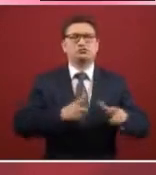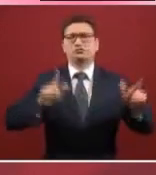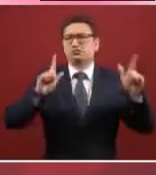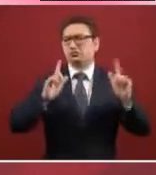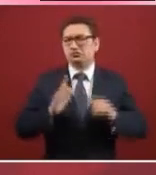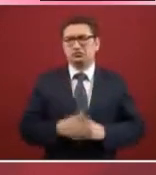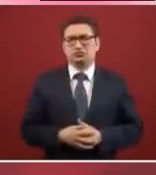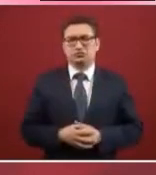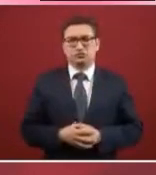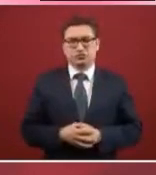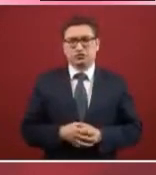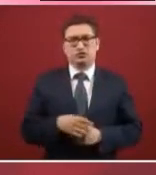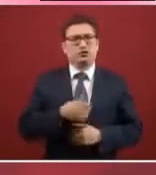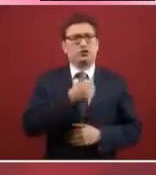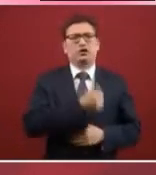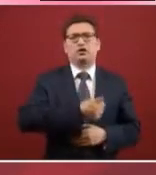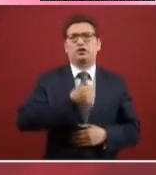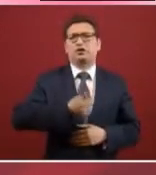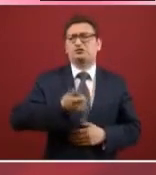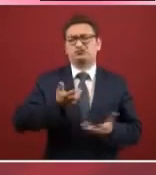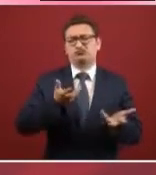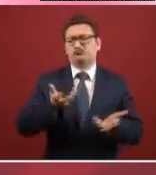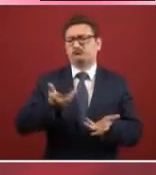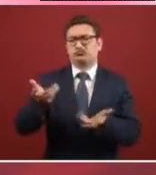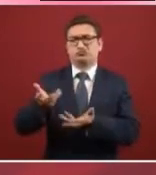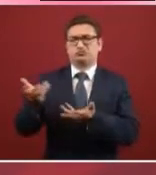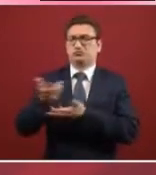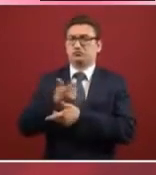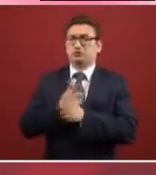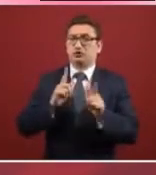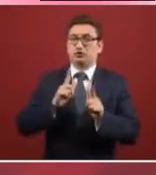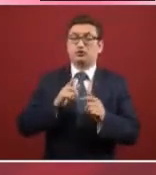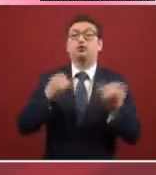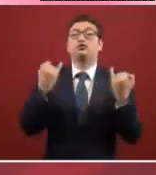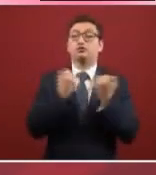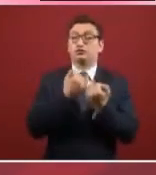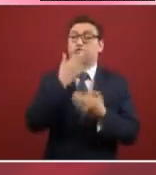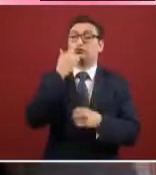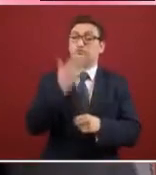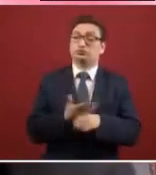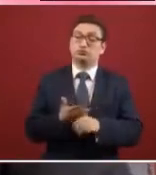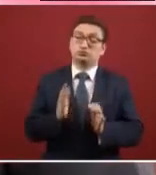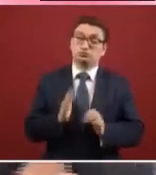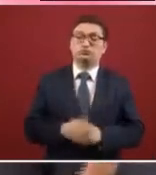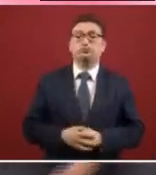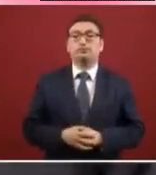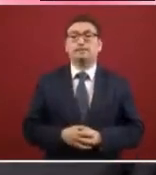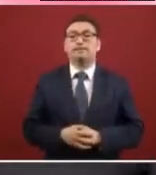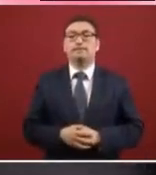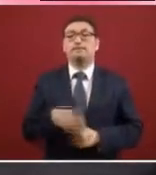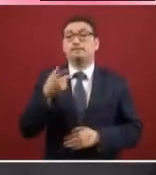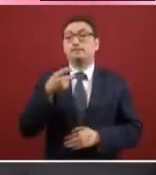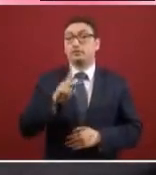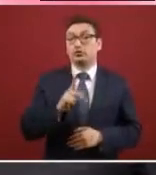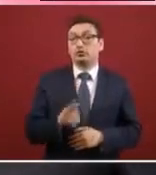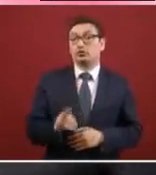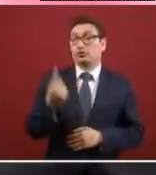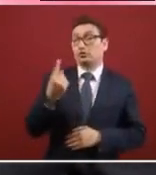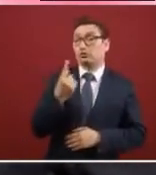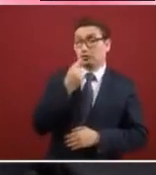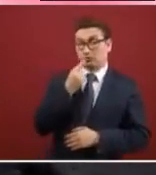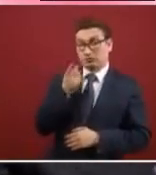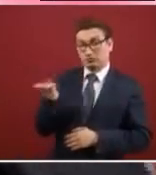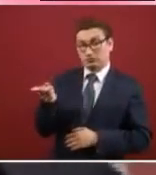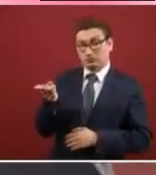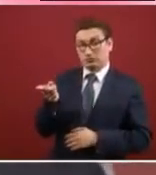de want. Sus actos. For their actions. Irresponsable de sus actos. And they are responsible Pero for their actions. Una policía But imagine